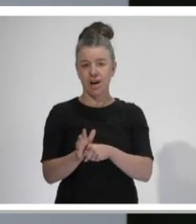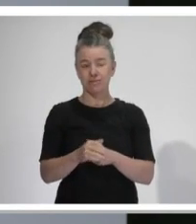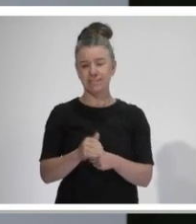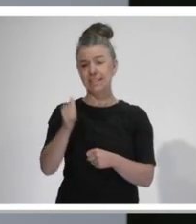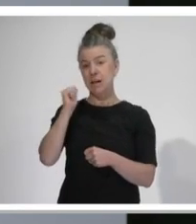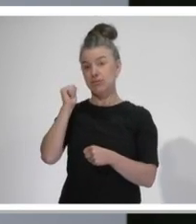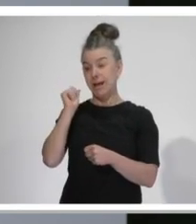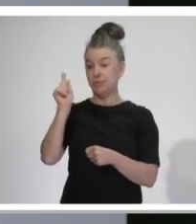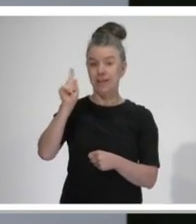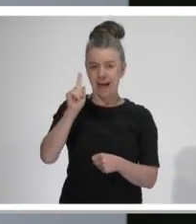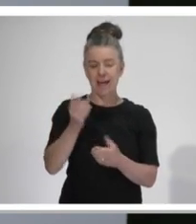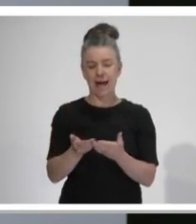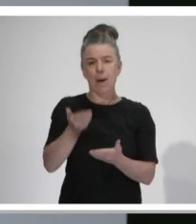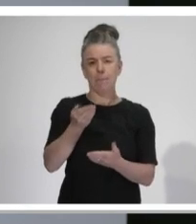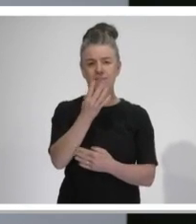yesterday.